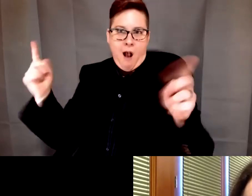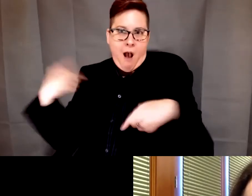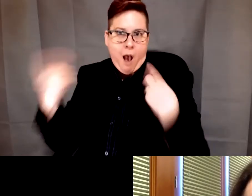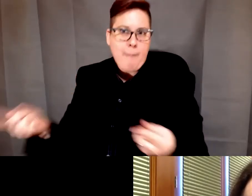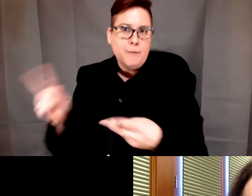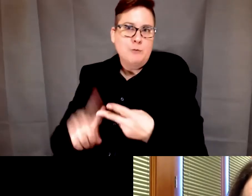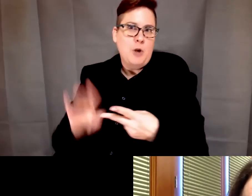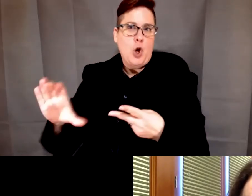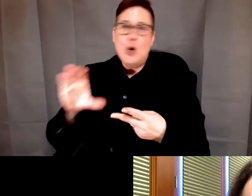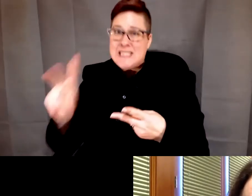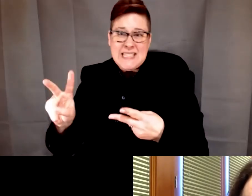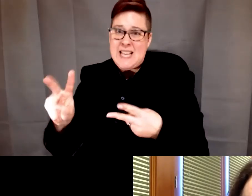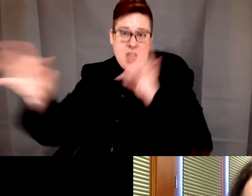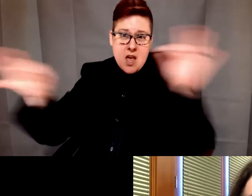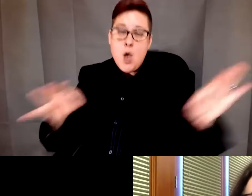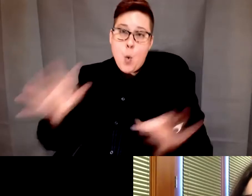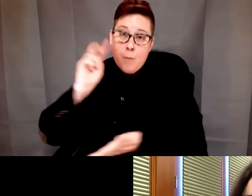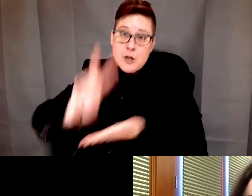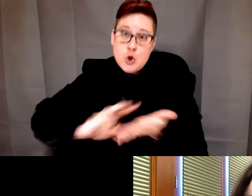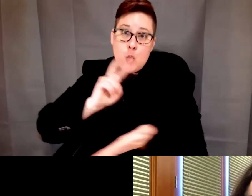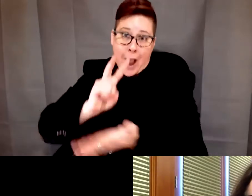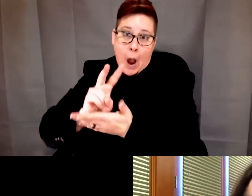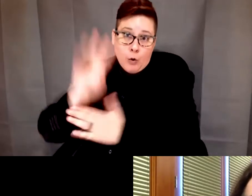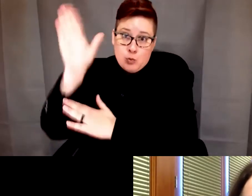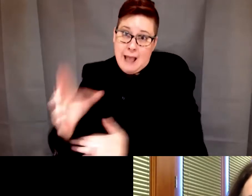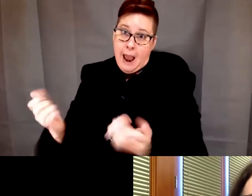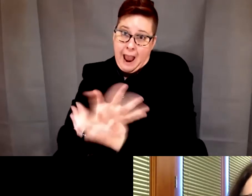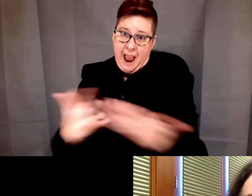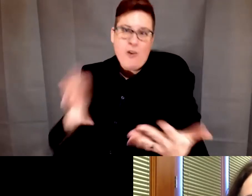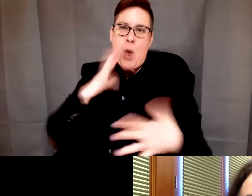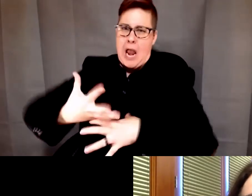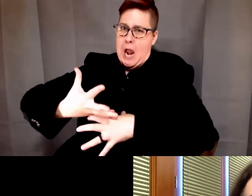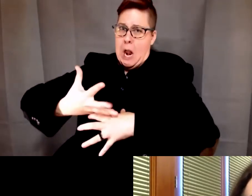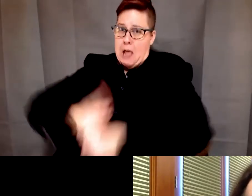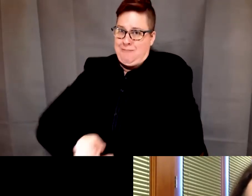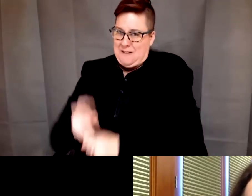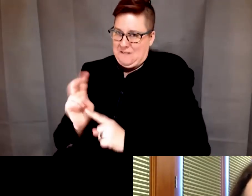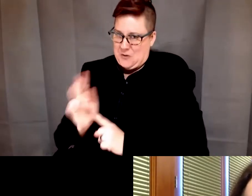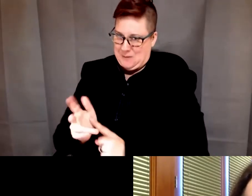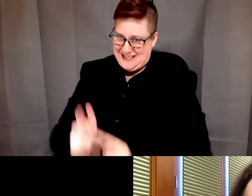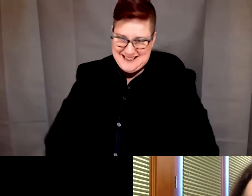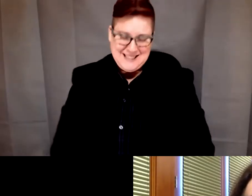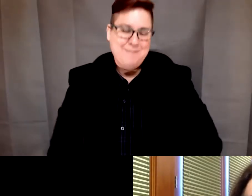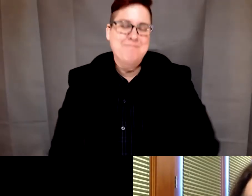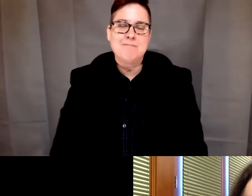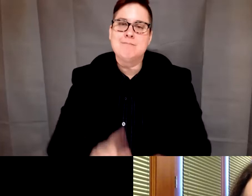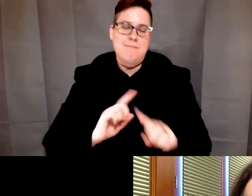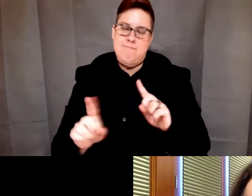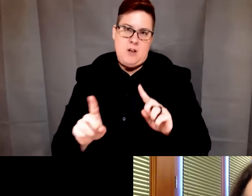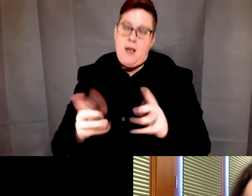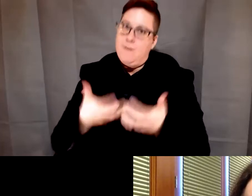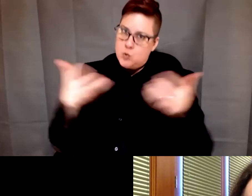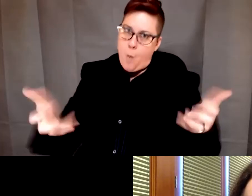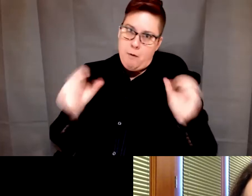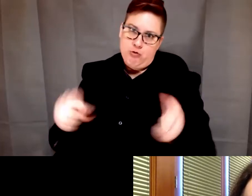CV would take about 2 hours of presentation here, so we're going to boil it down in a few minutes, but there's so much to talk